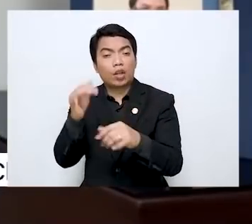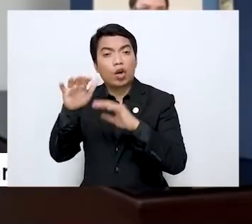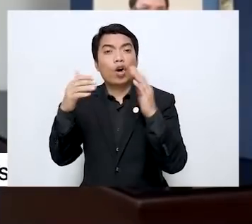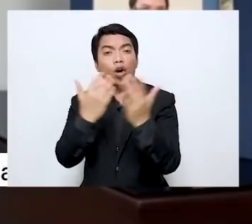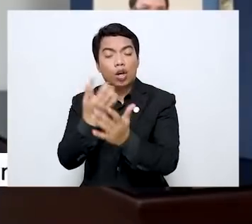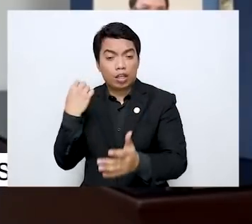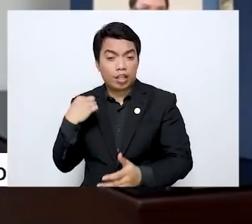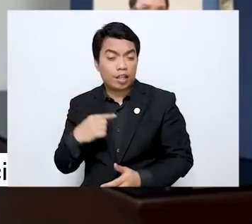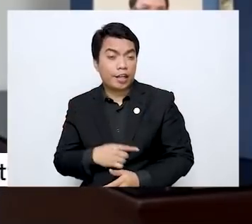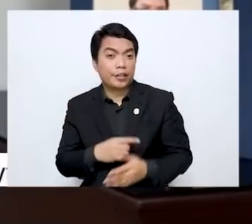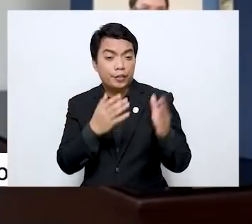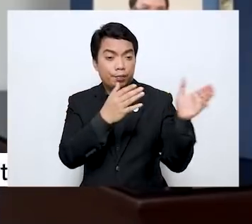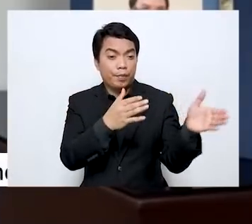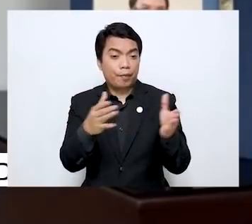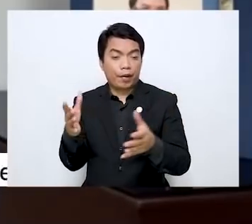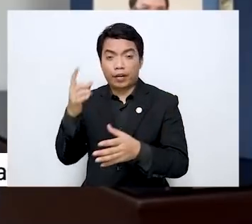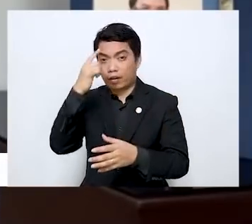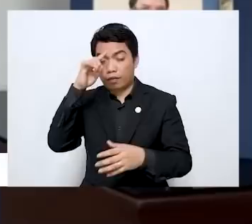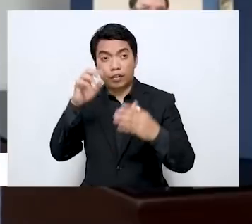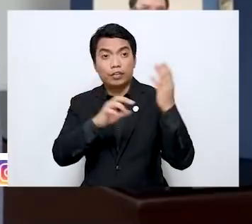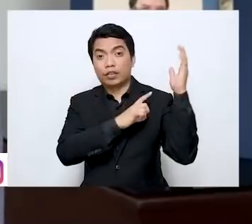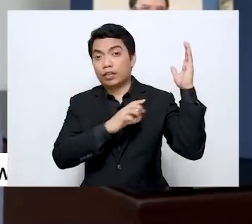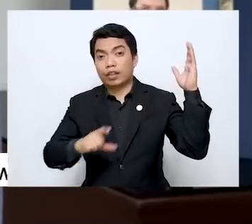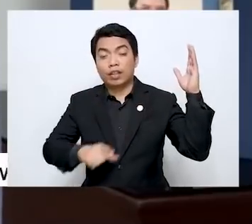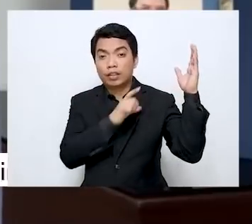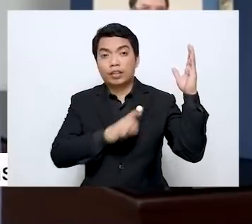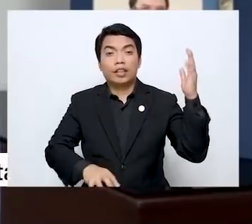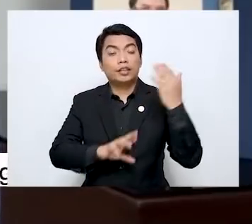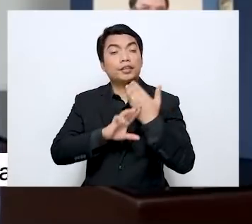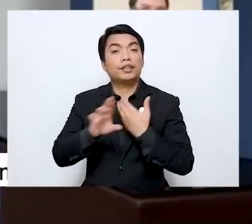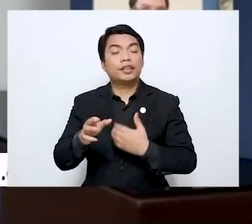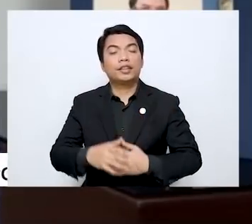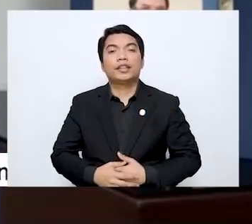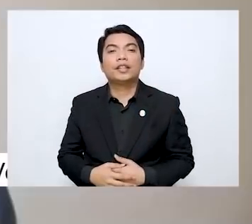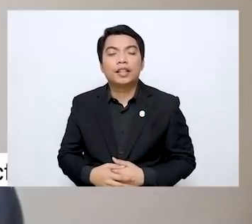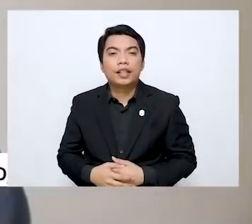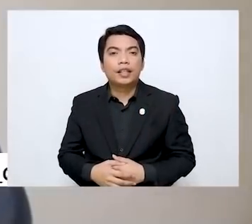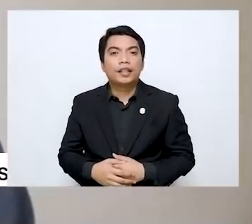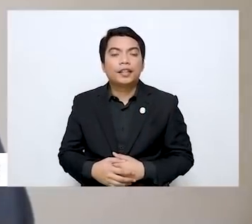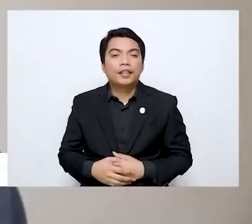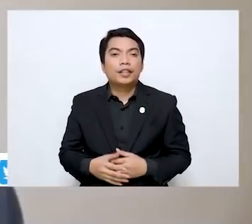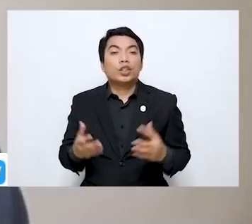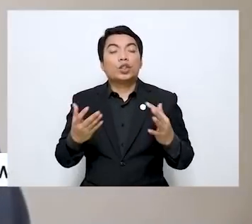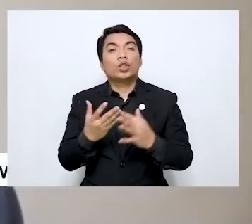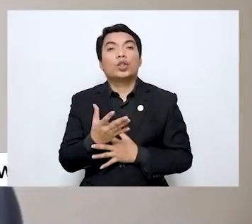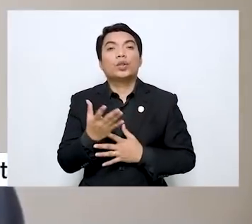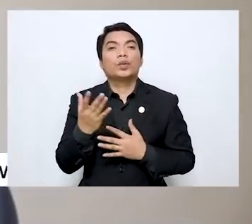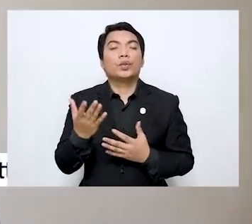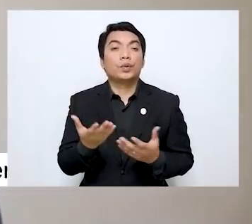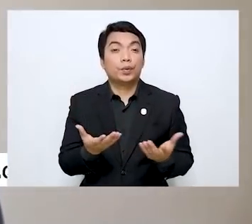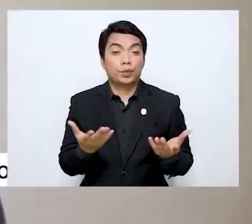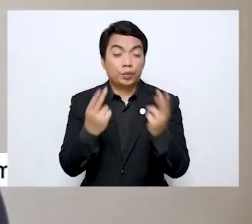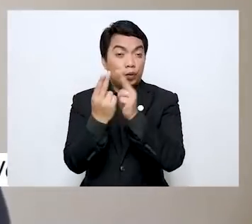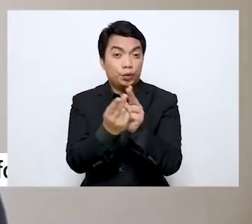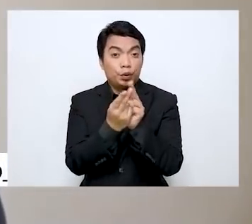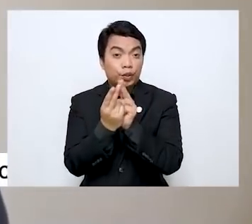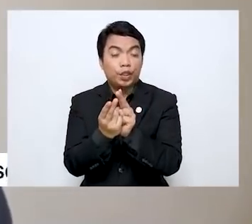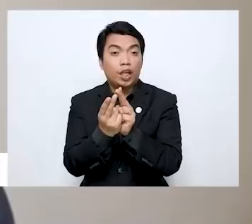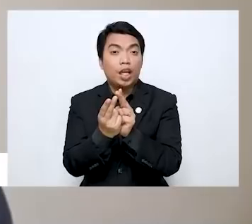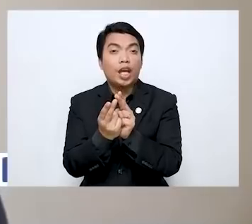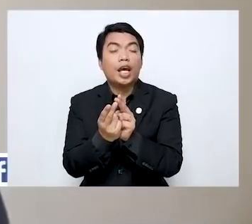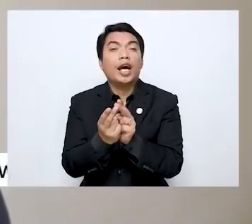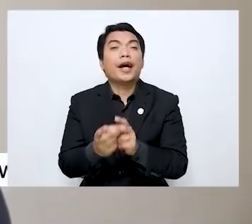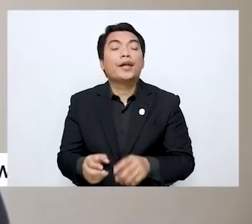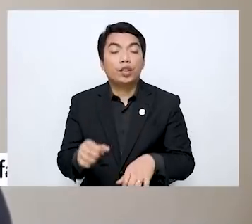of us are preparing for the return of our Lord Jesus Christ. Through their untiring unity and the works